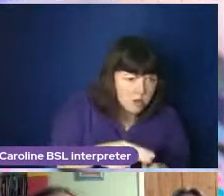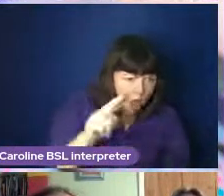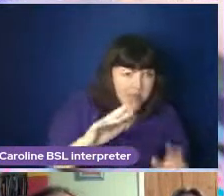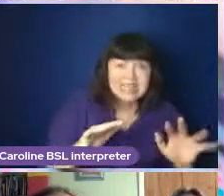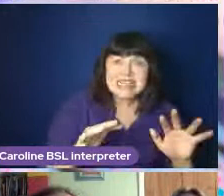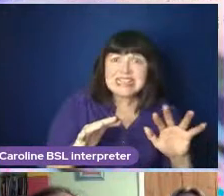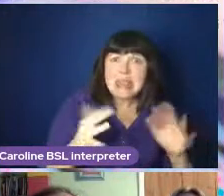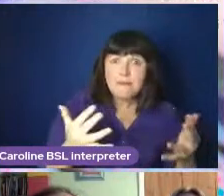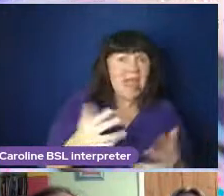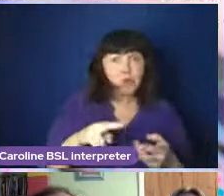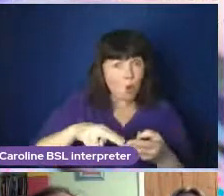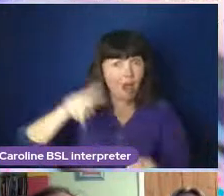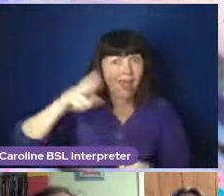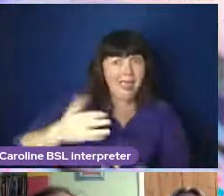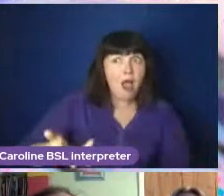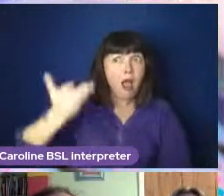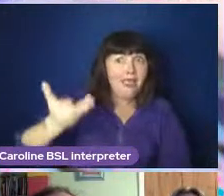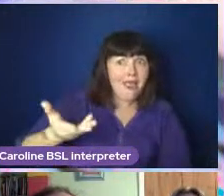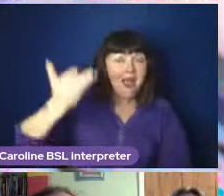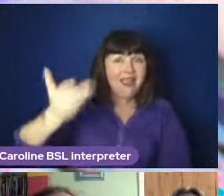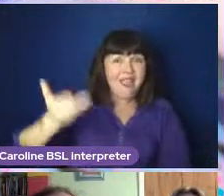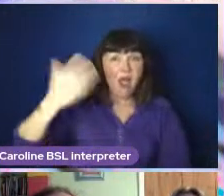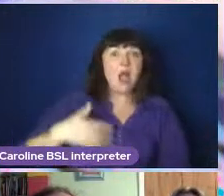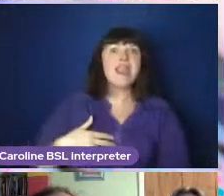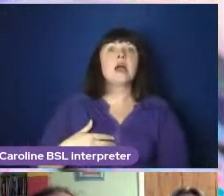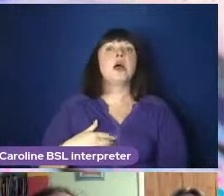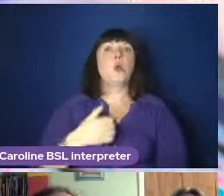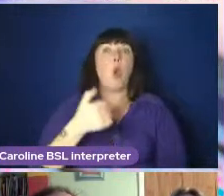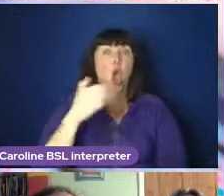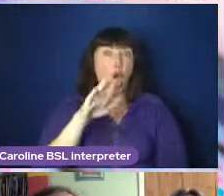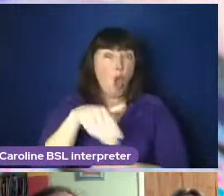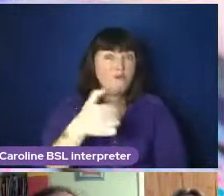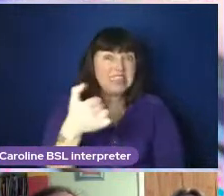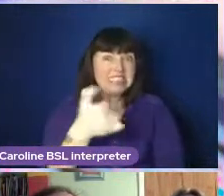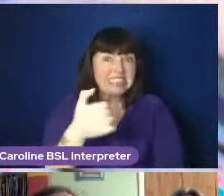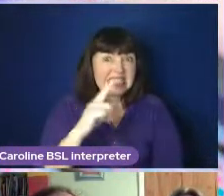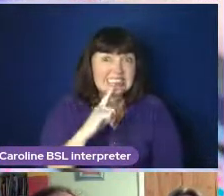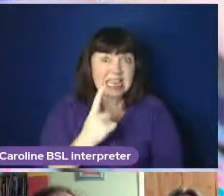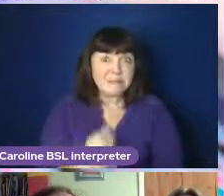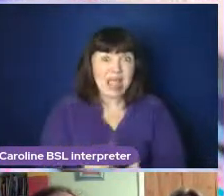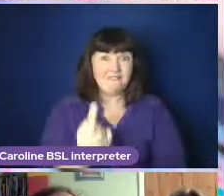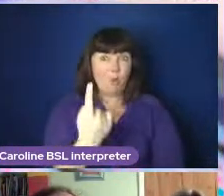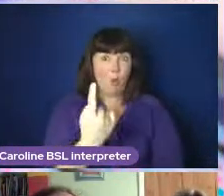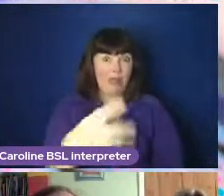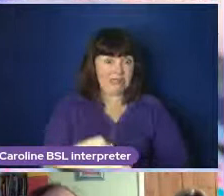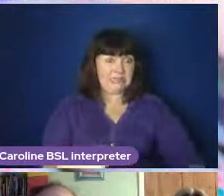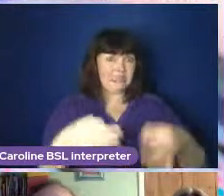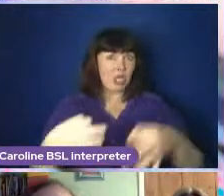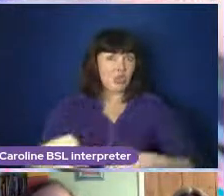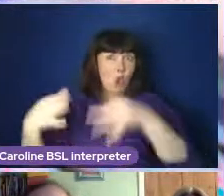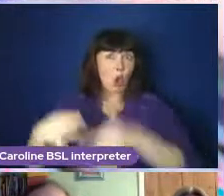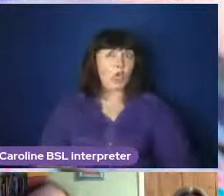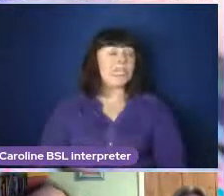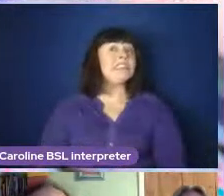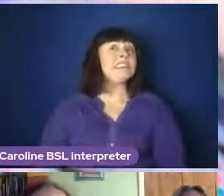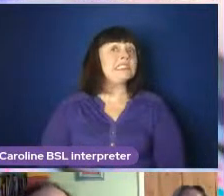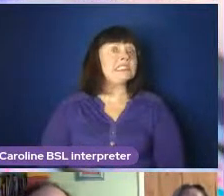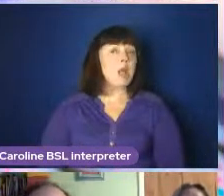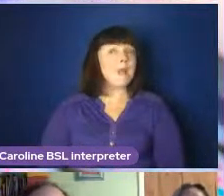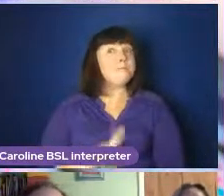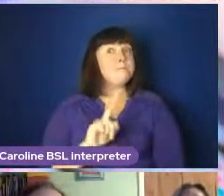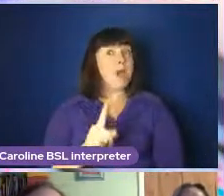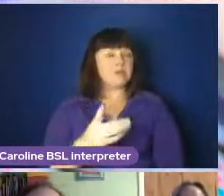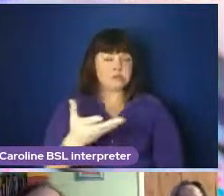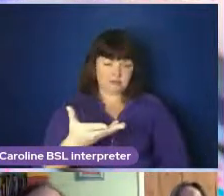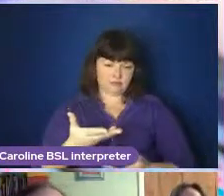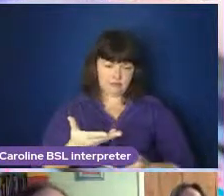£10. Higher. Over £16 for one pair of socks. But they are